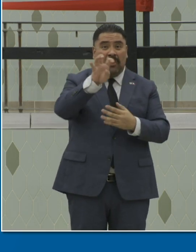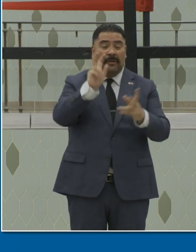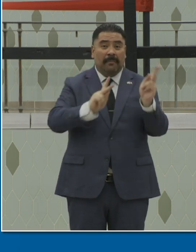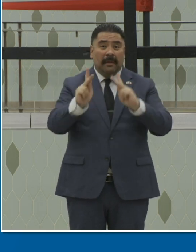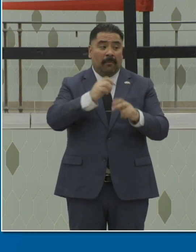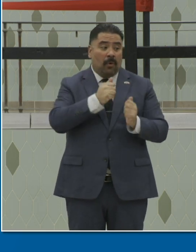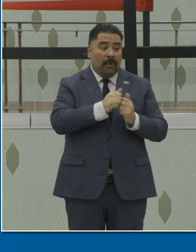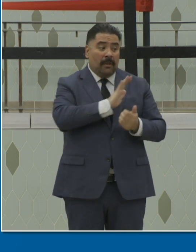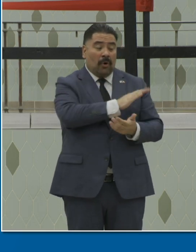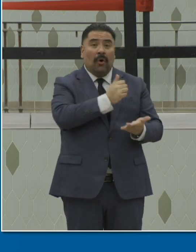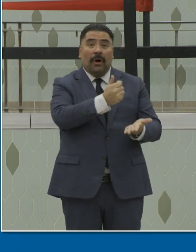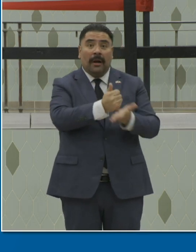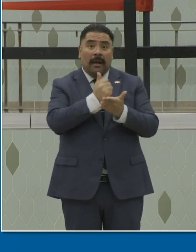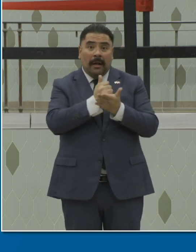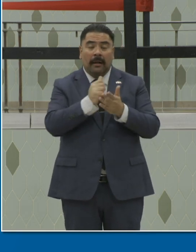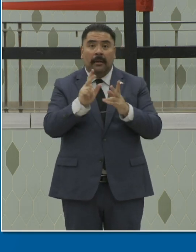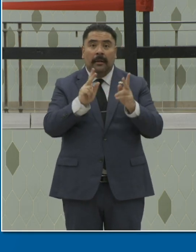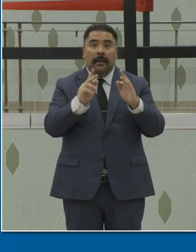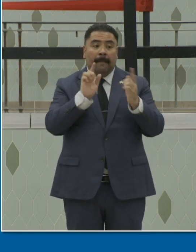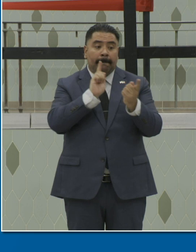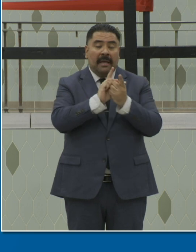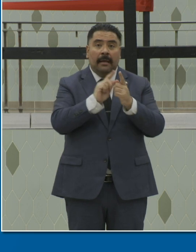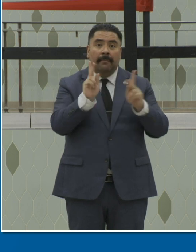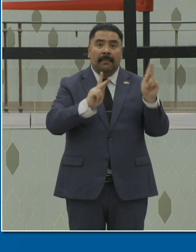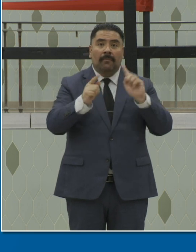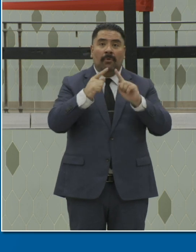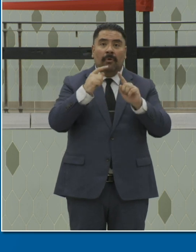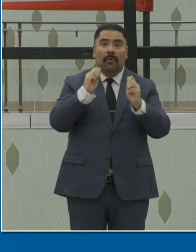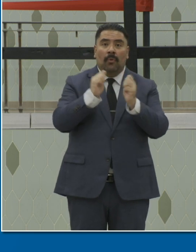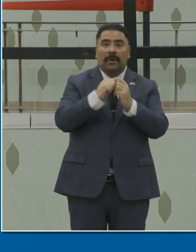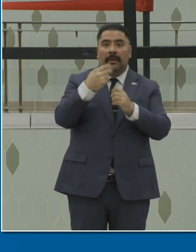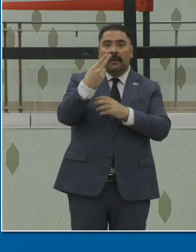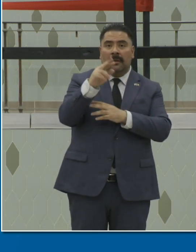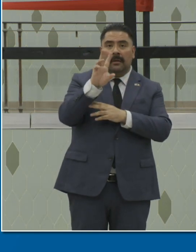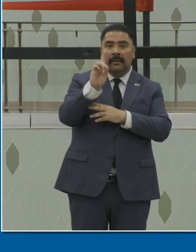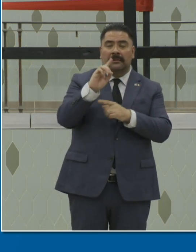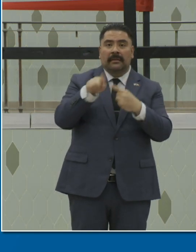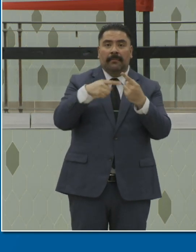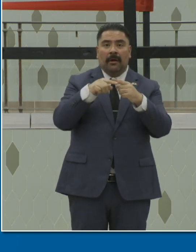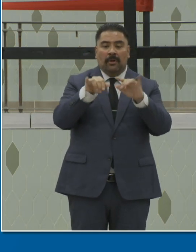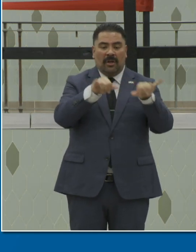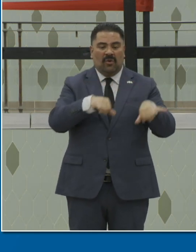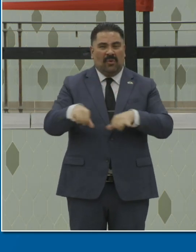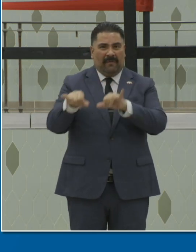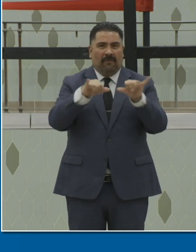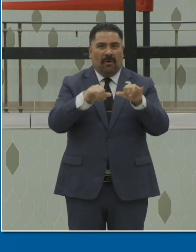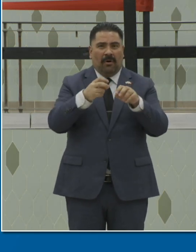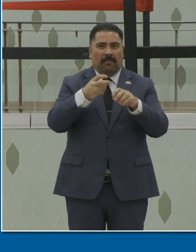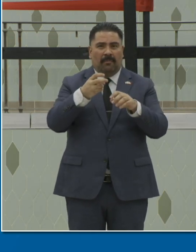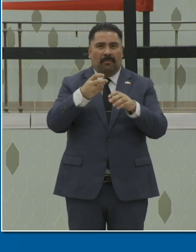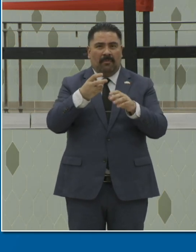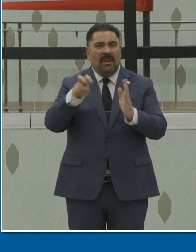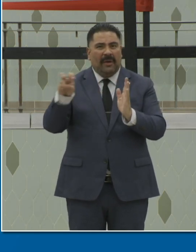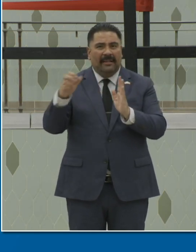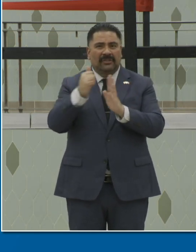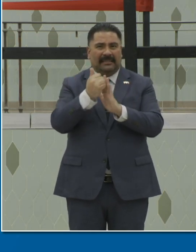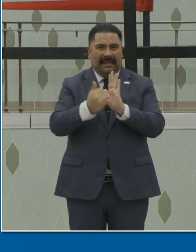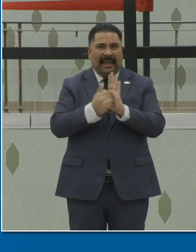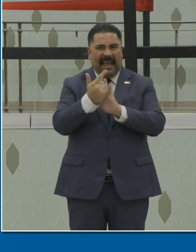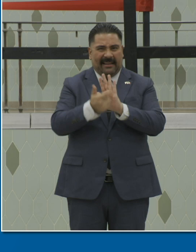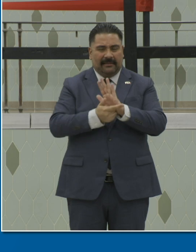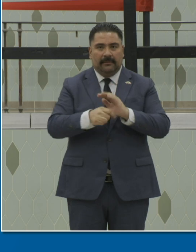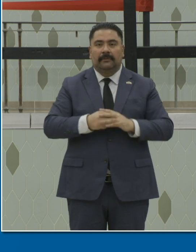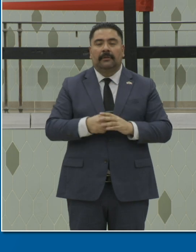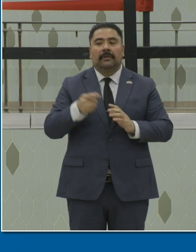with Jackie's assistance, we met with folks from HUD to talk about the Uniform Relocation Act. And